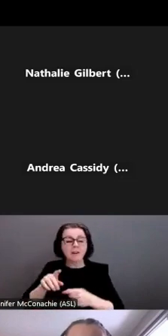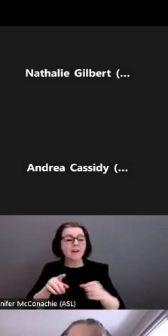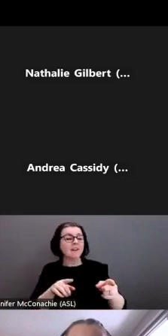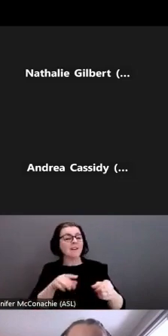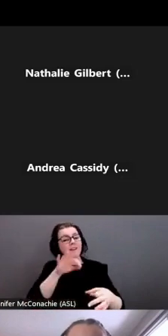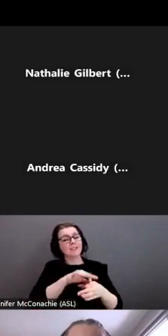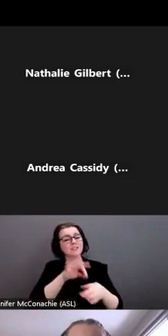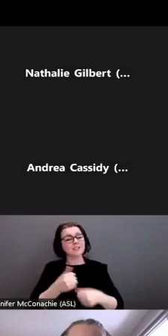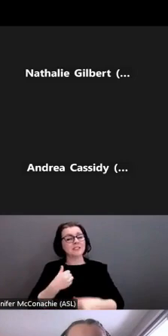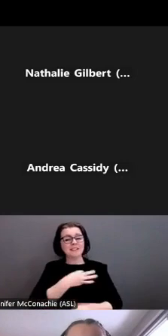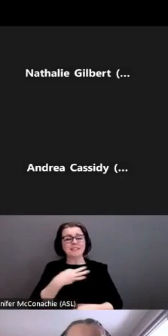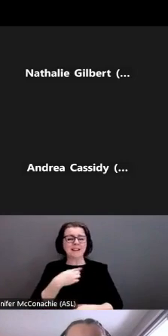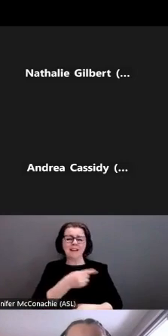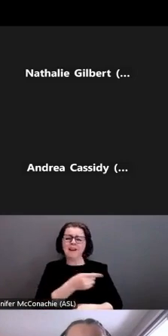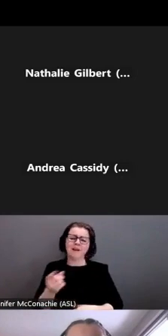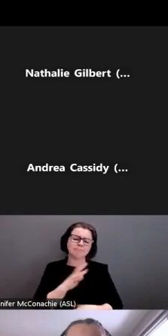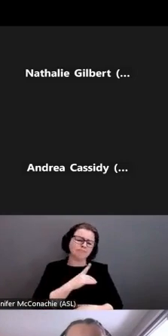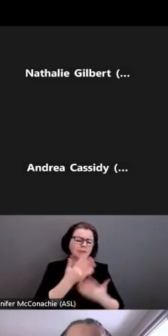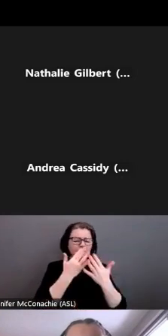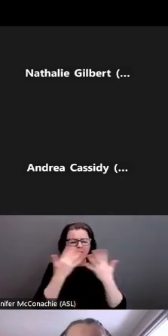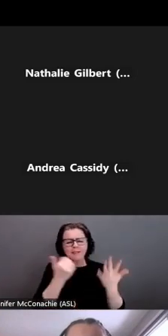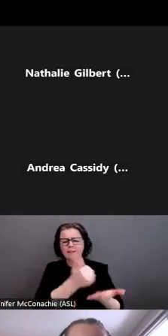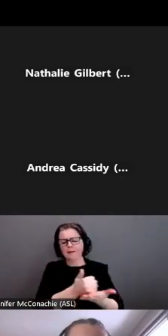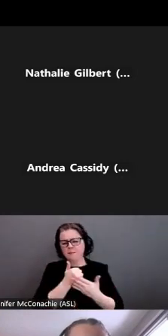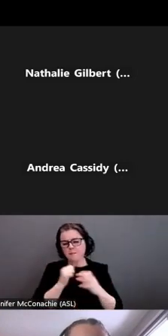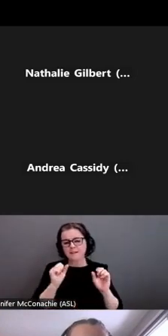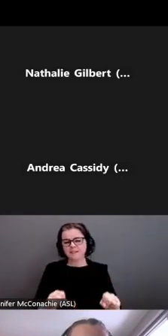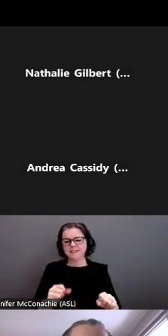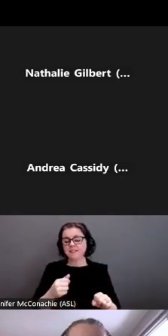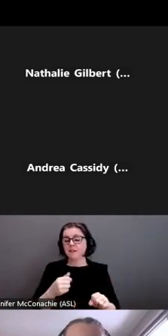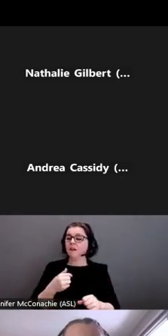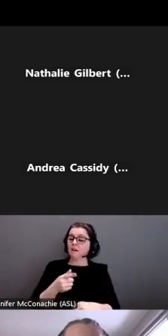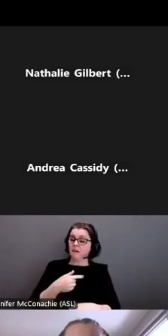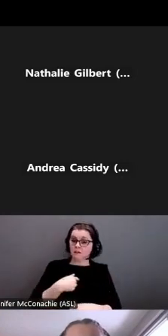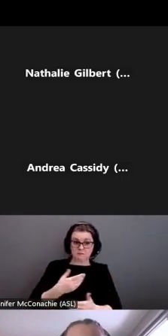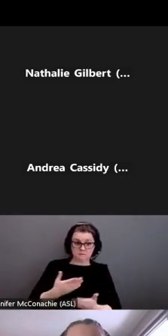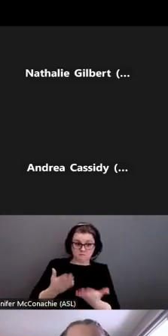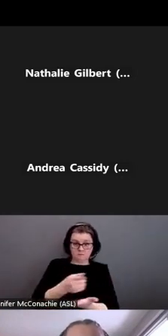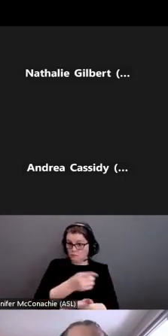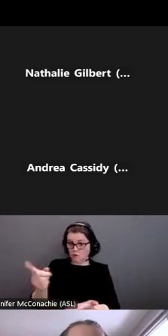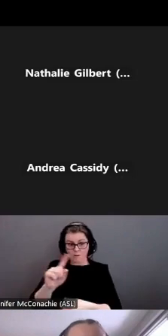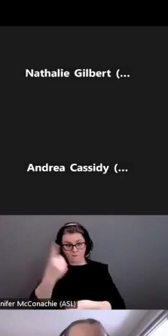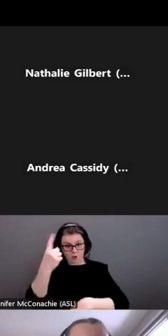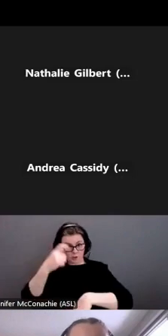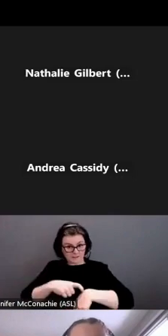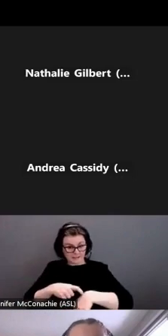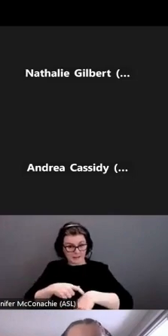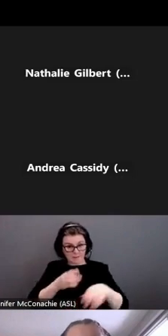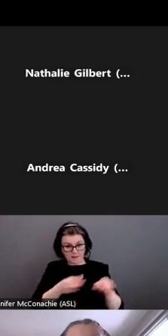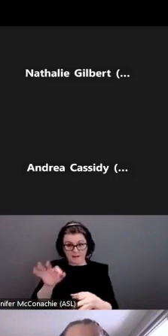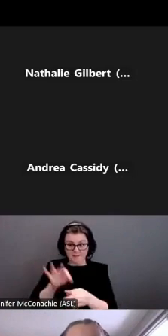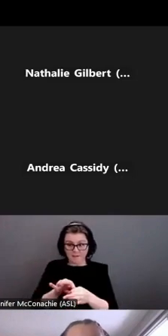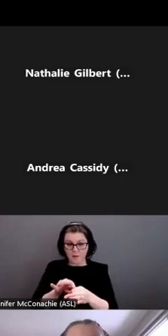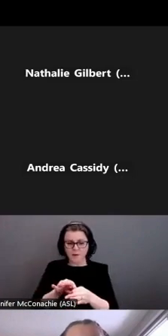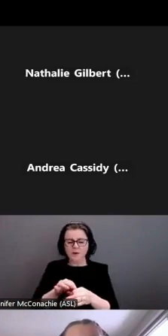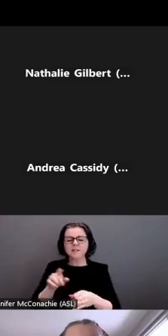quite nice, so they can help you out as well. But also, I think I'd recommend for any first time voter is to actually sit down and kind of go over